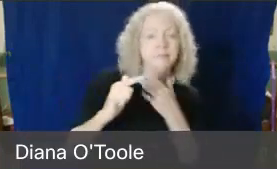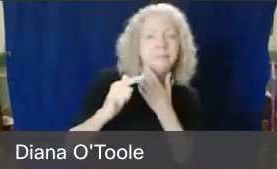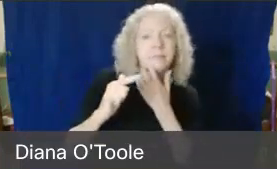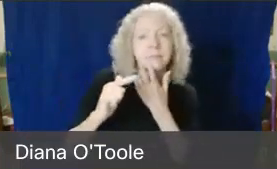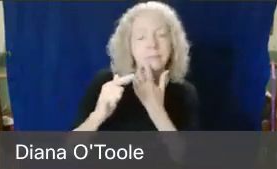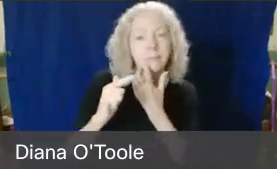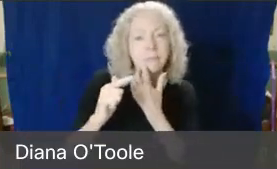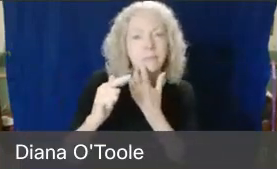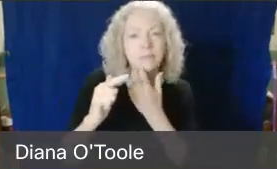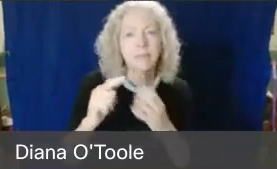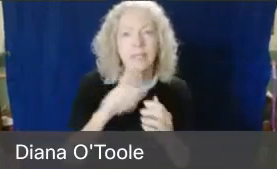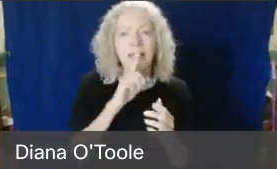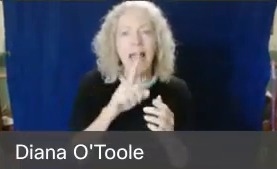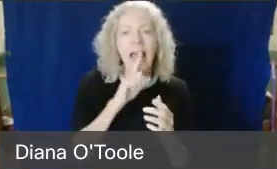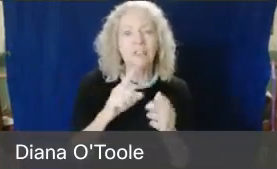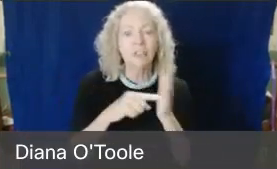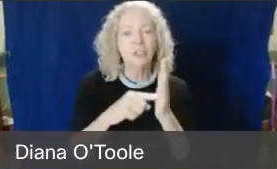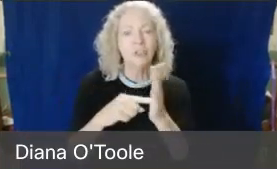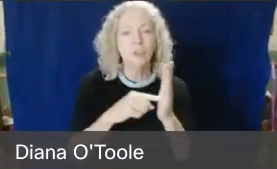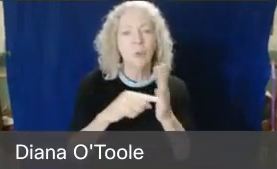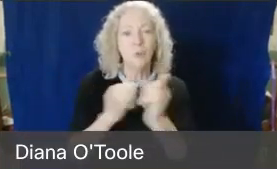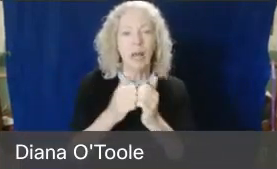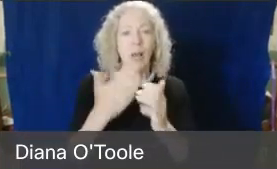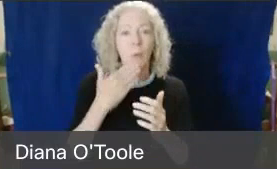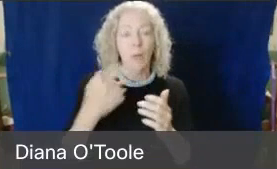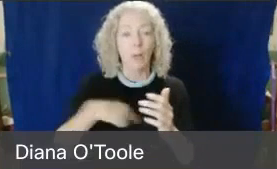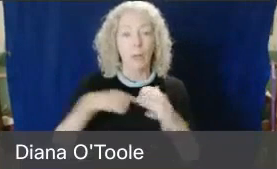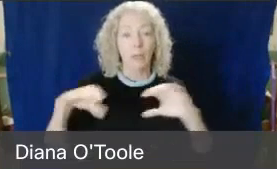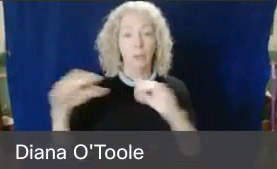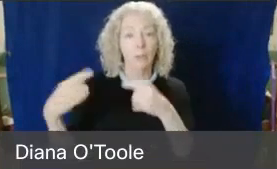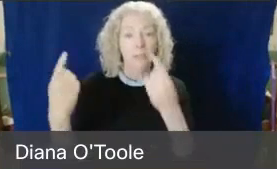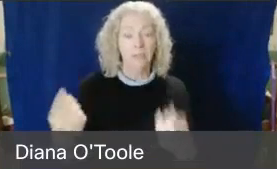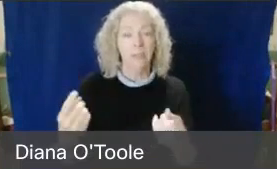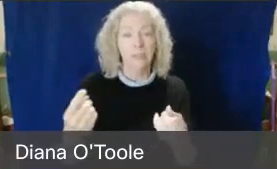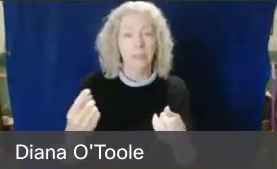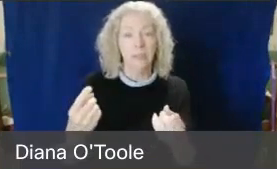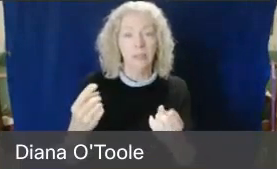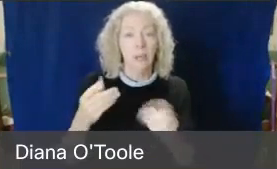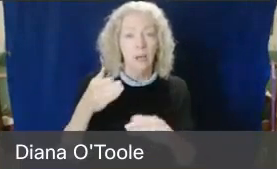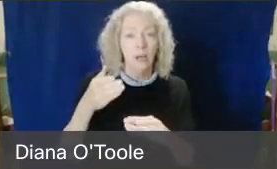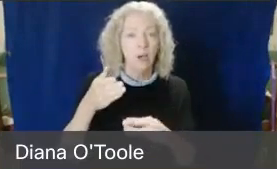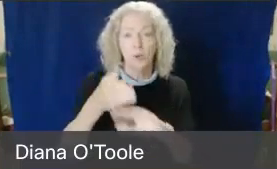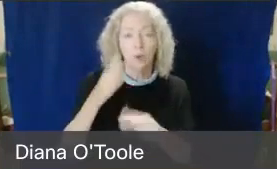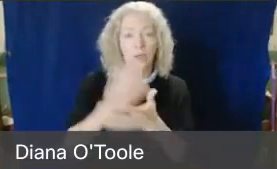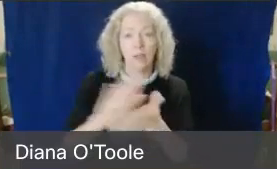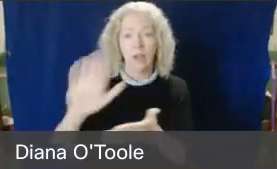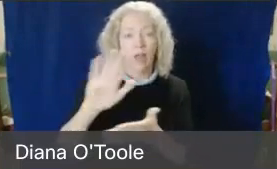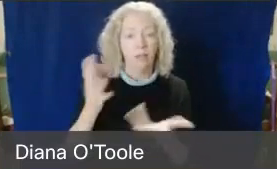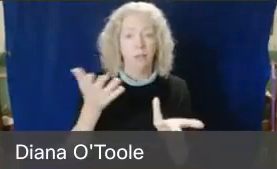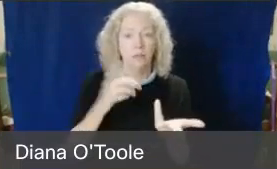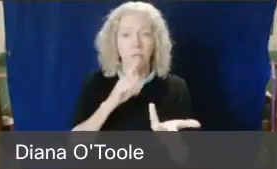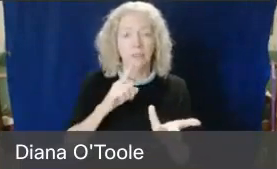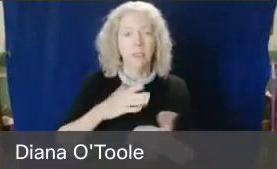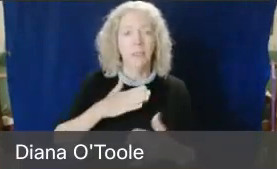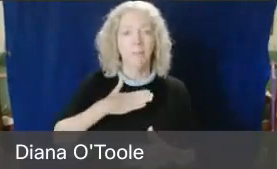that actually shows how well we did it. But across the institution, my overwhelming